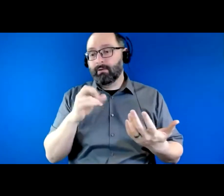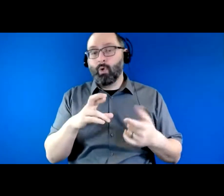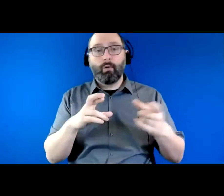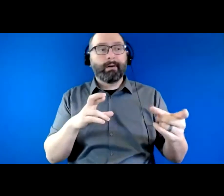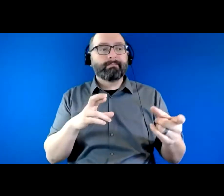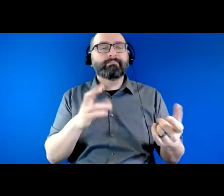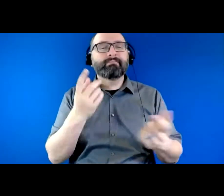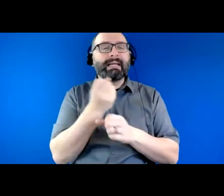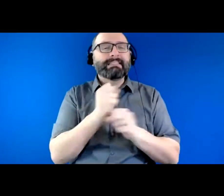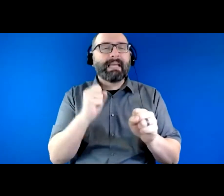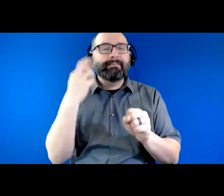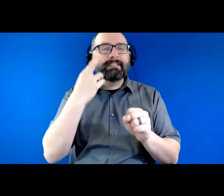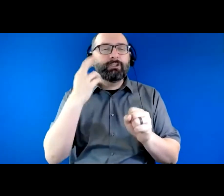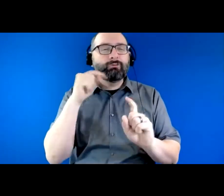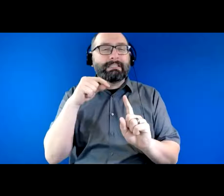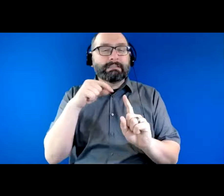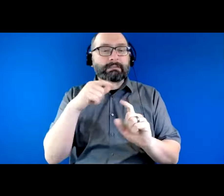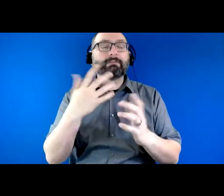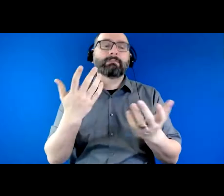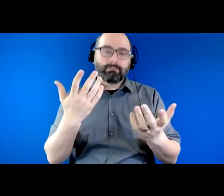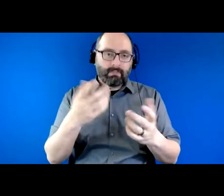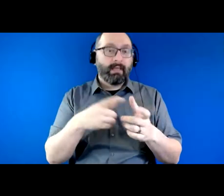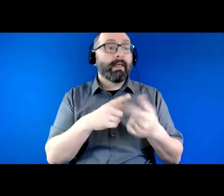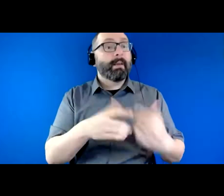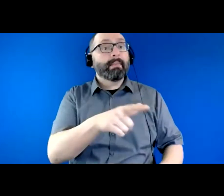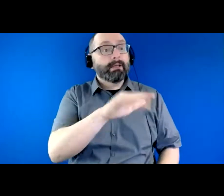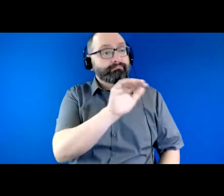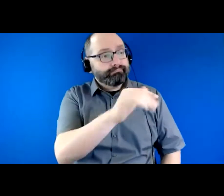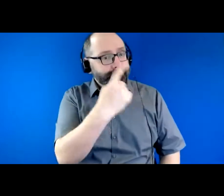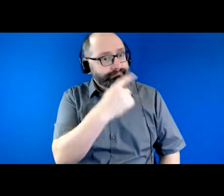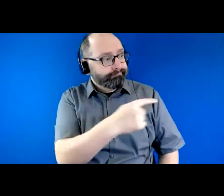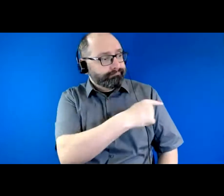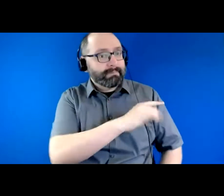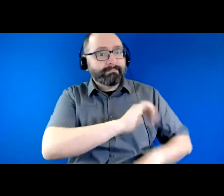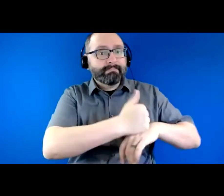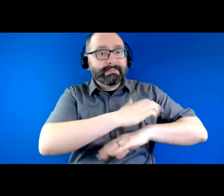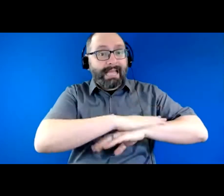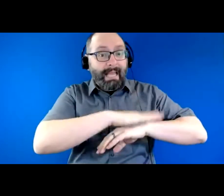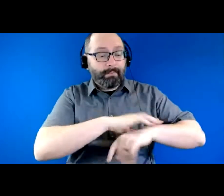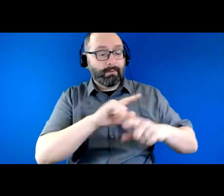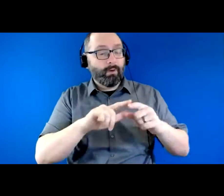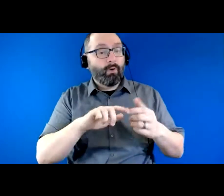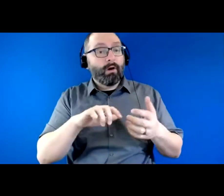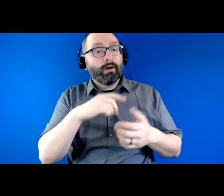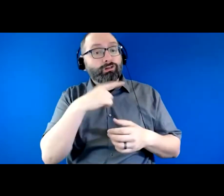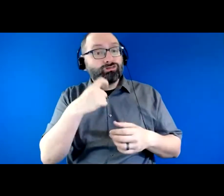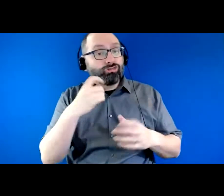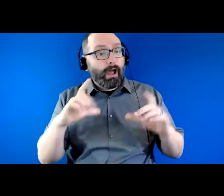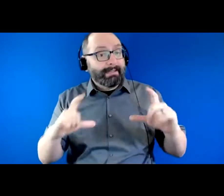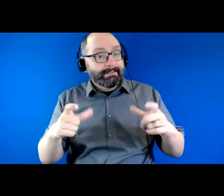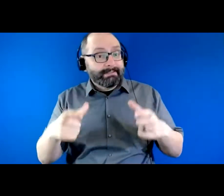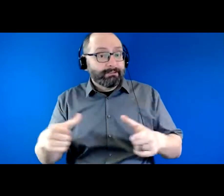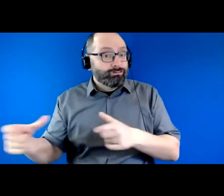that safety awareness is a factor, have them set the table, have them help with drying the dishes or put away silverware. So there's